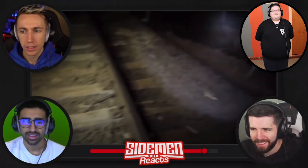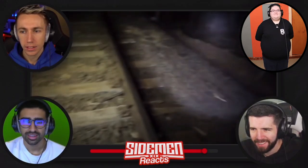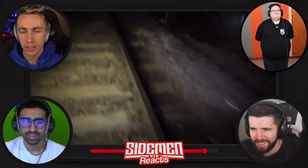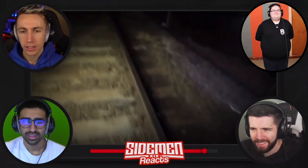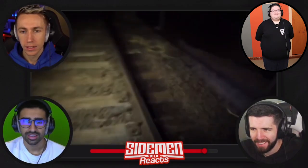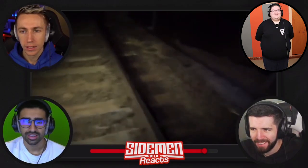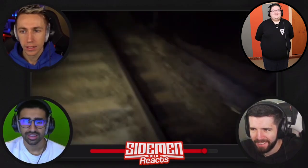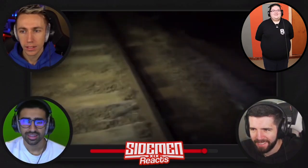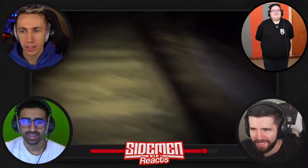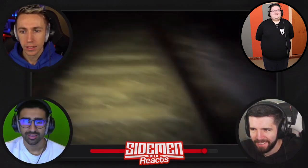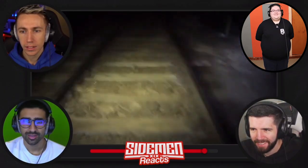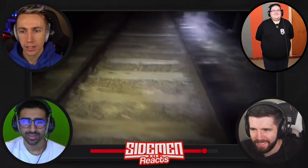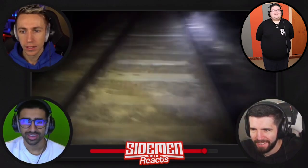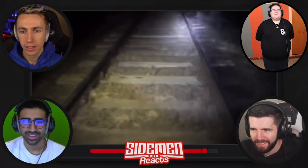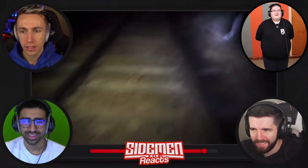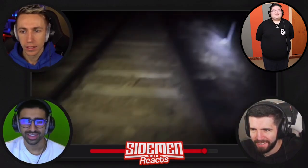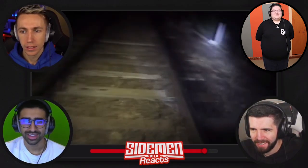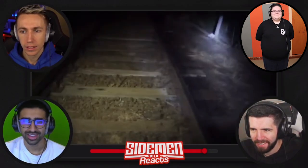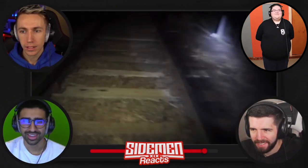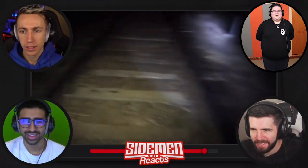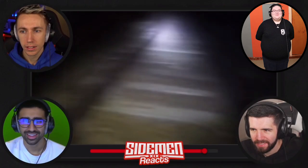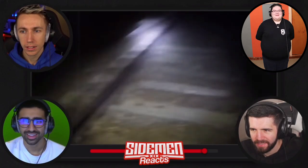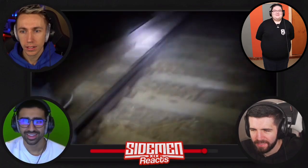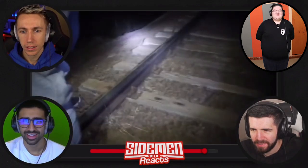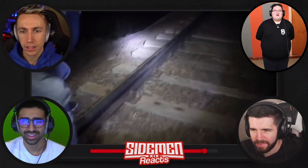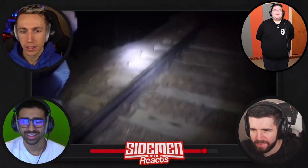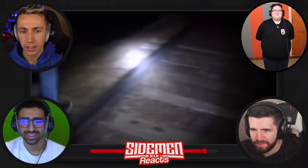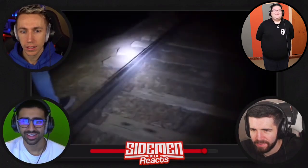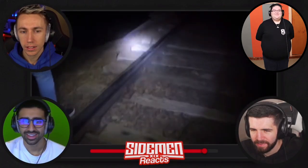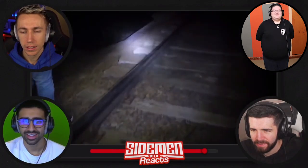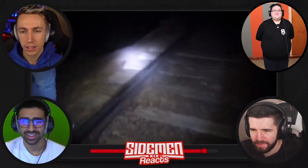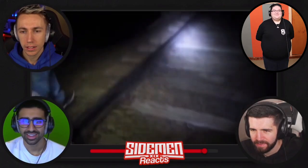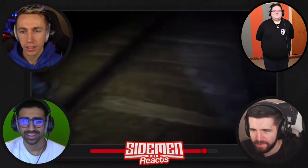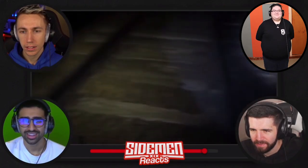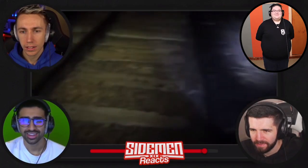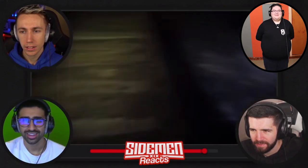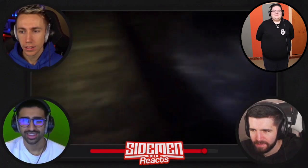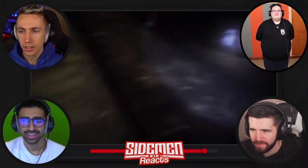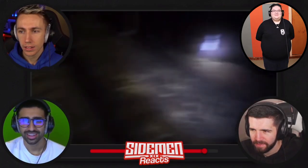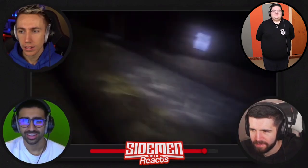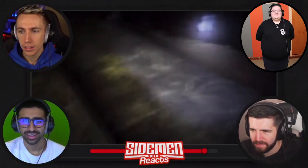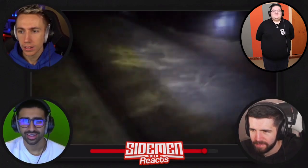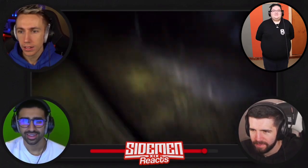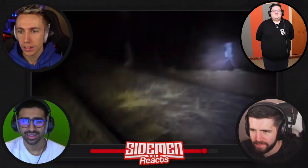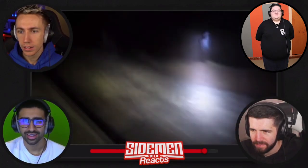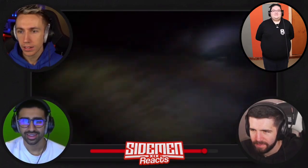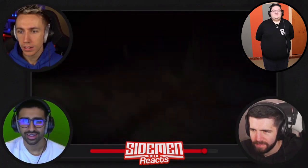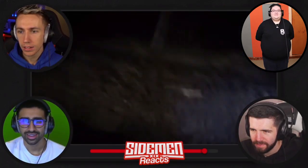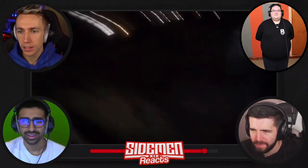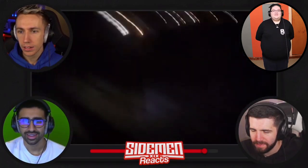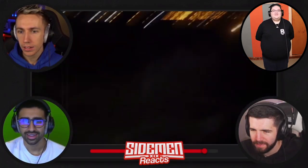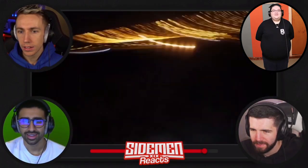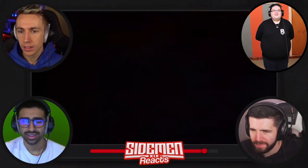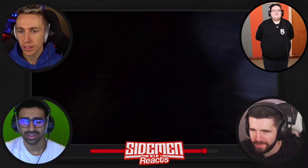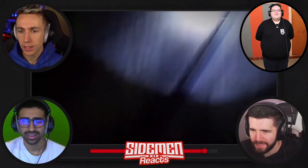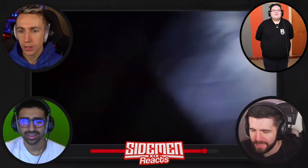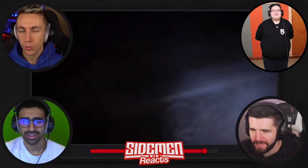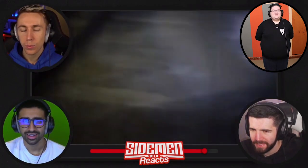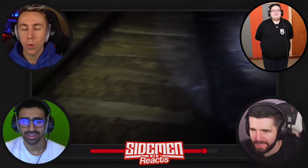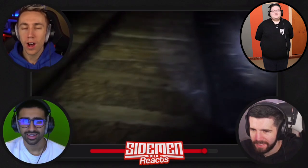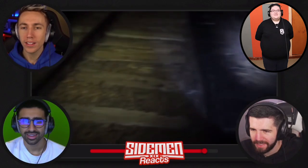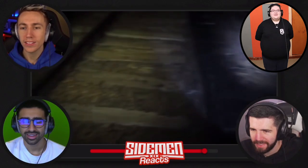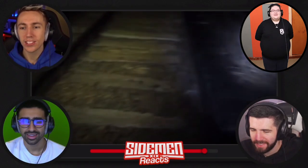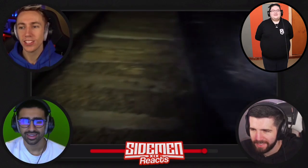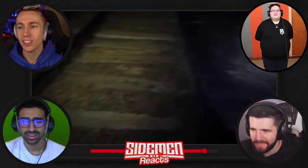Unfortunately, the cameraman filming the encounter is too shaken up and jumpy to actually get a clear, steady shot of what the alien creature looks like. That doesn't even